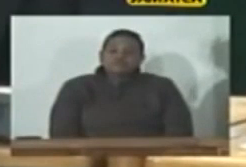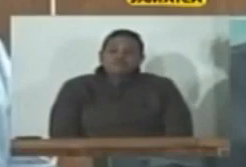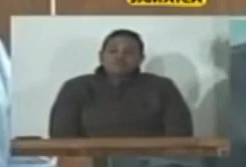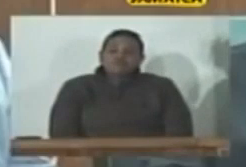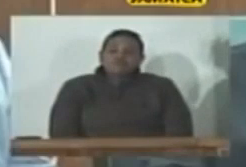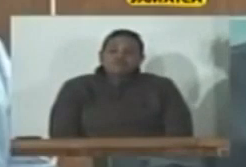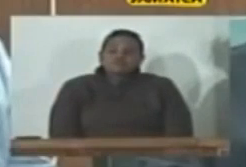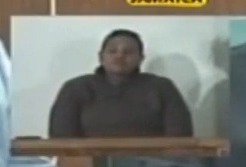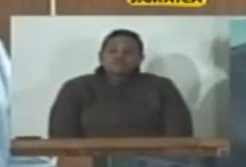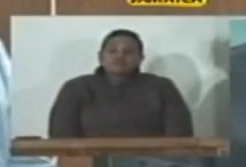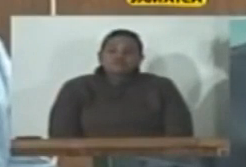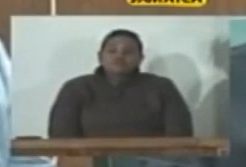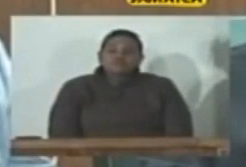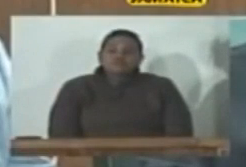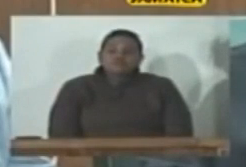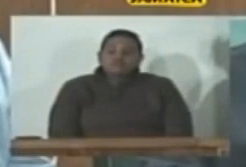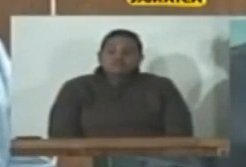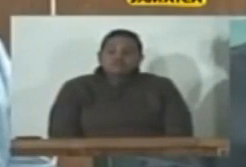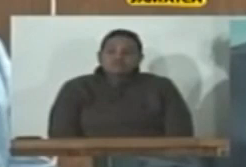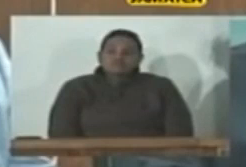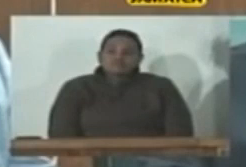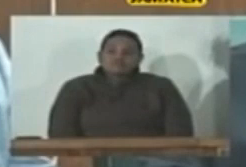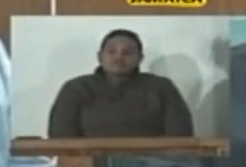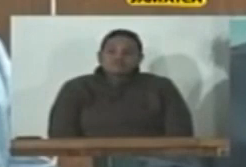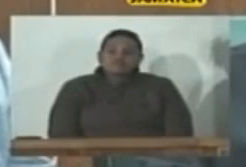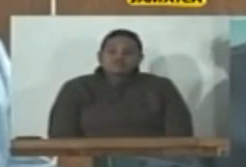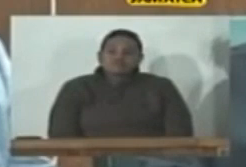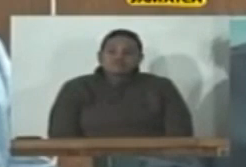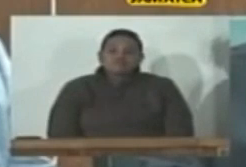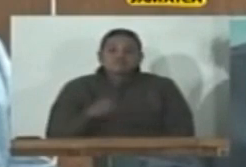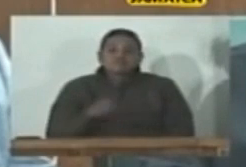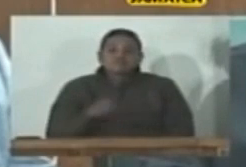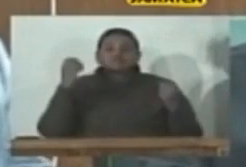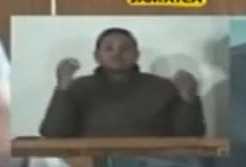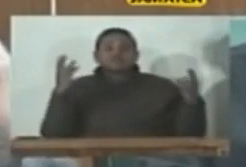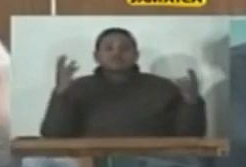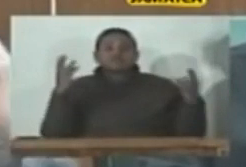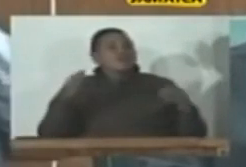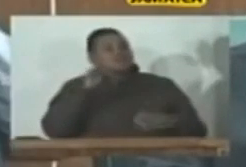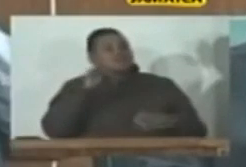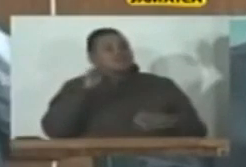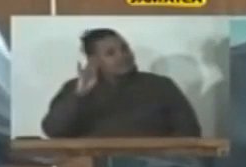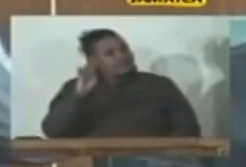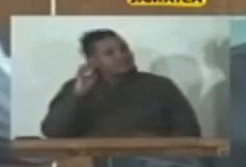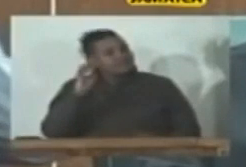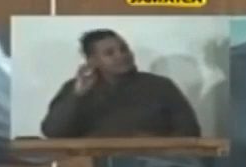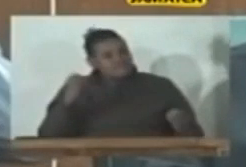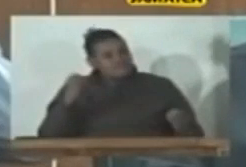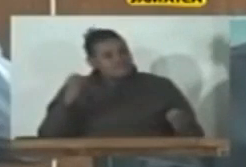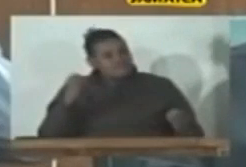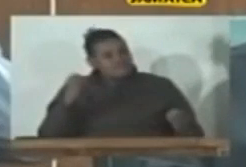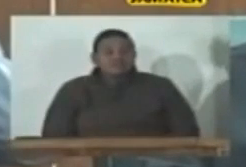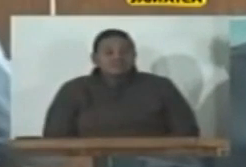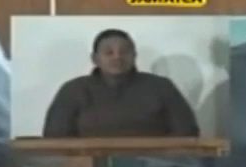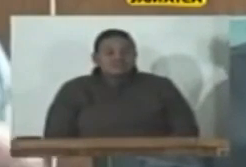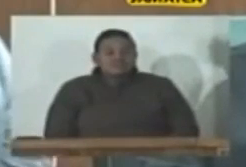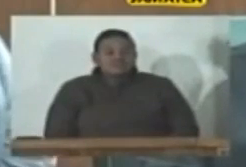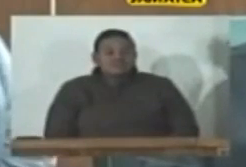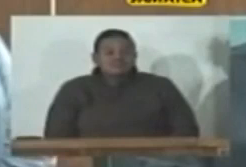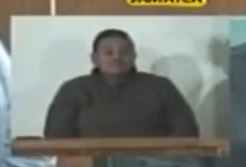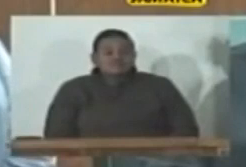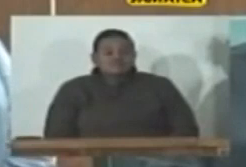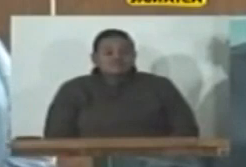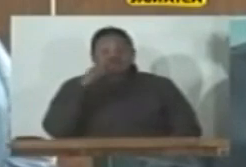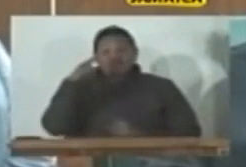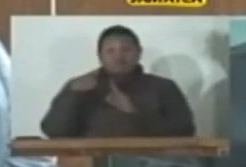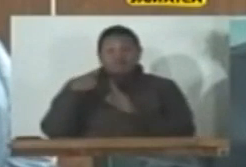several. Of course, the real credit for these achievements must lie with the resilient